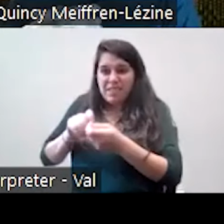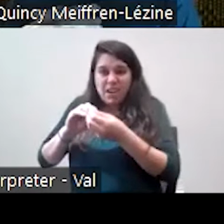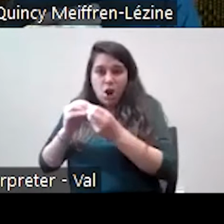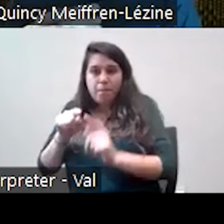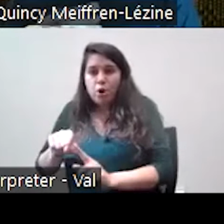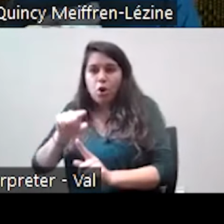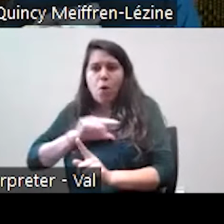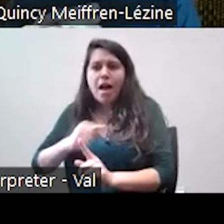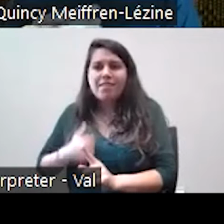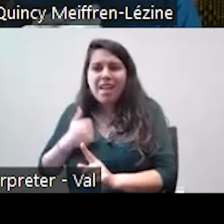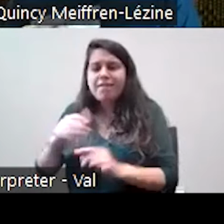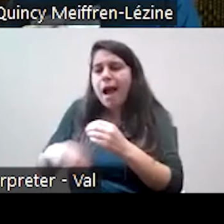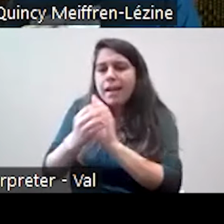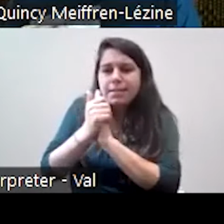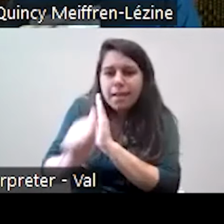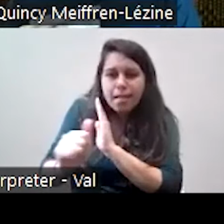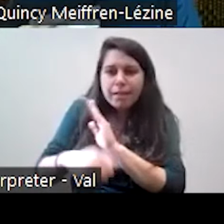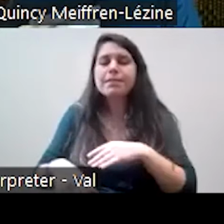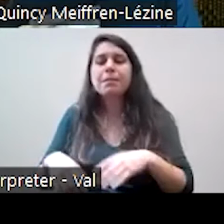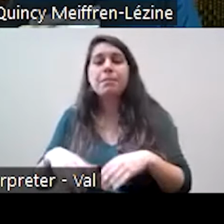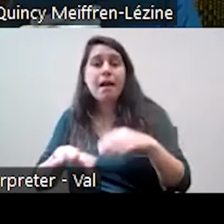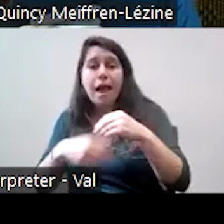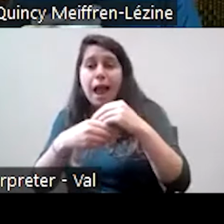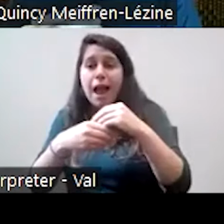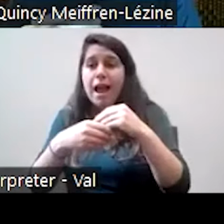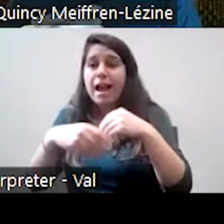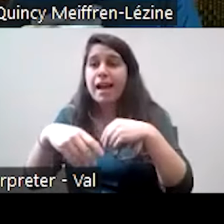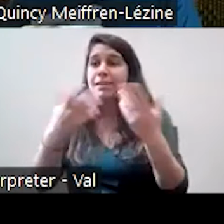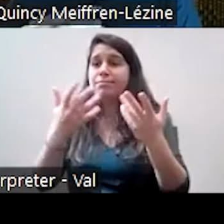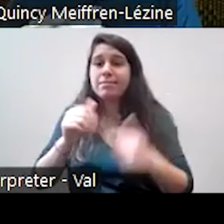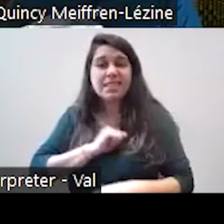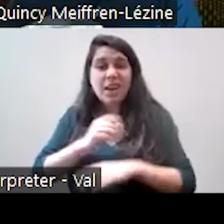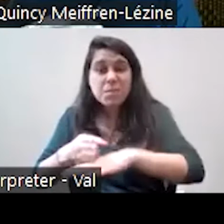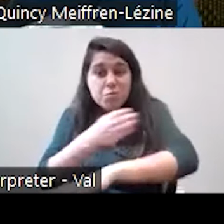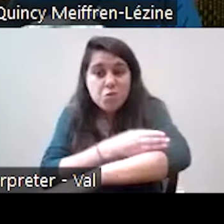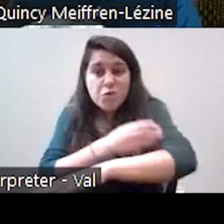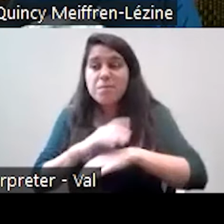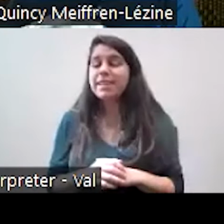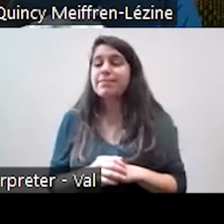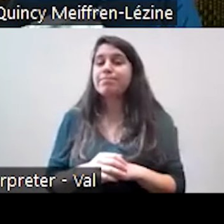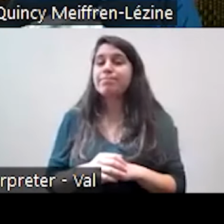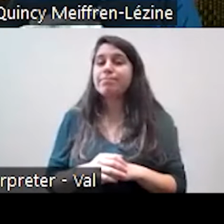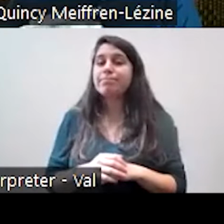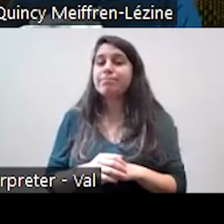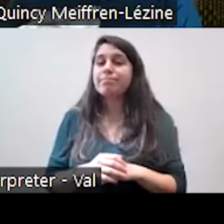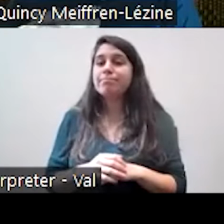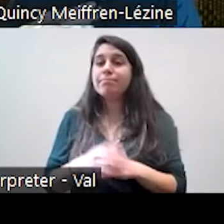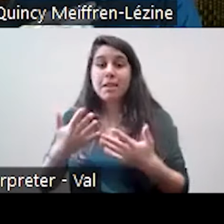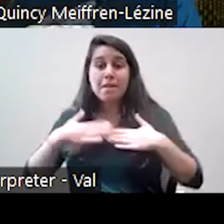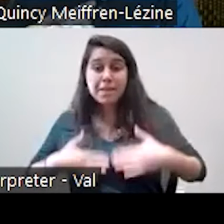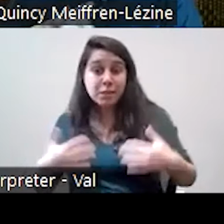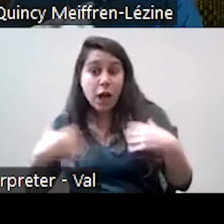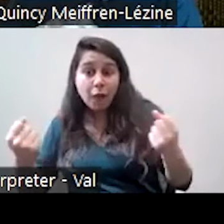they add skills, they add some self-improvement, perhaps in the domain of physical health